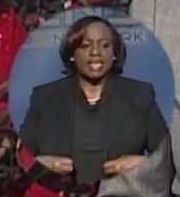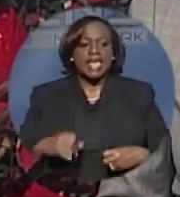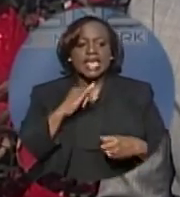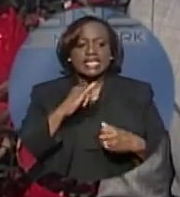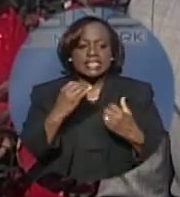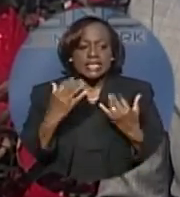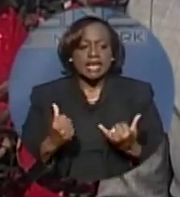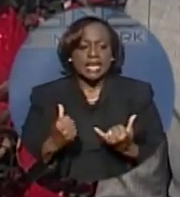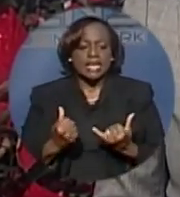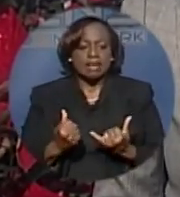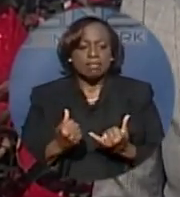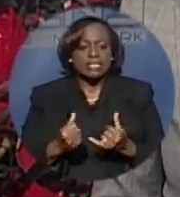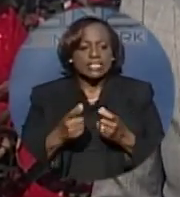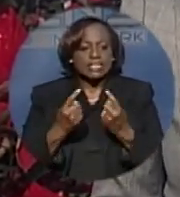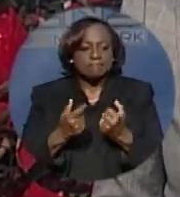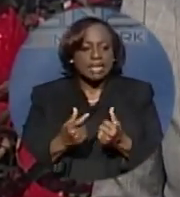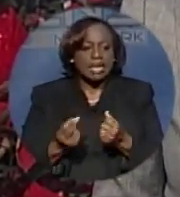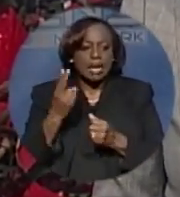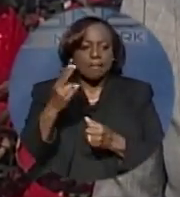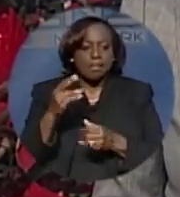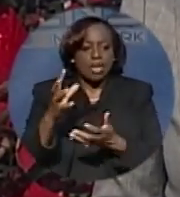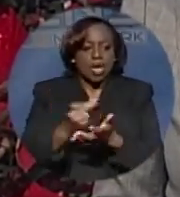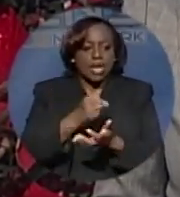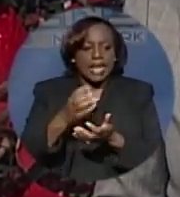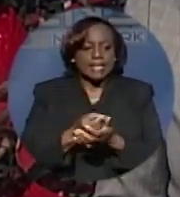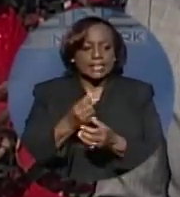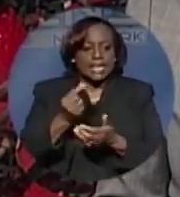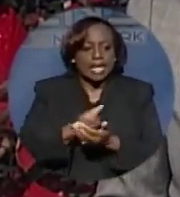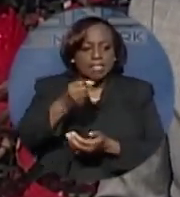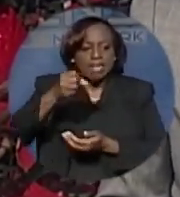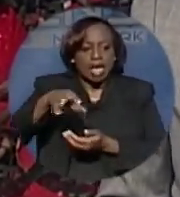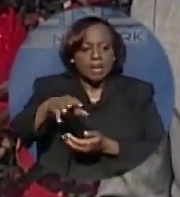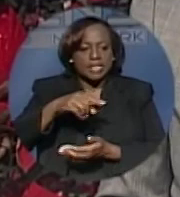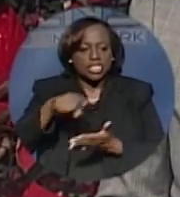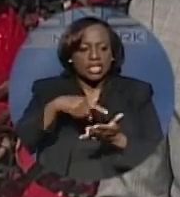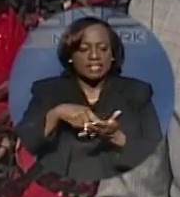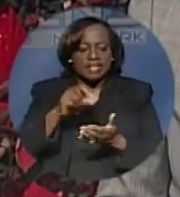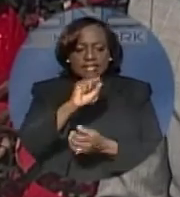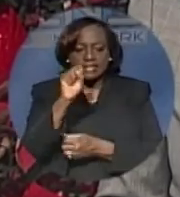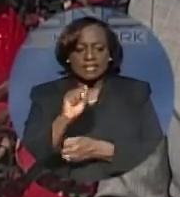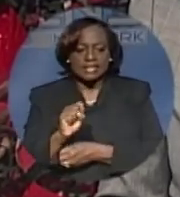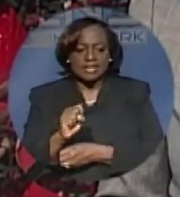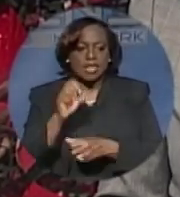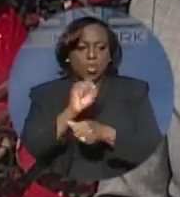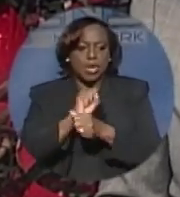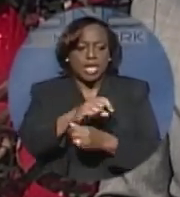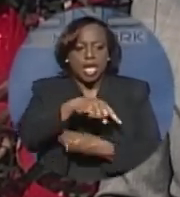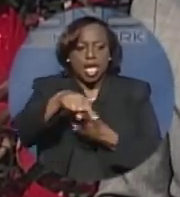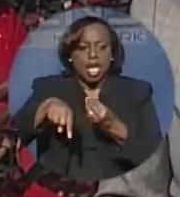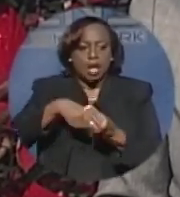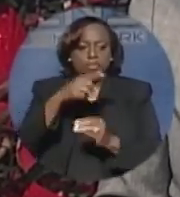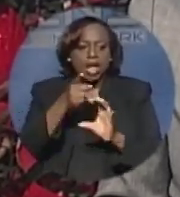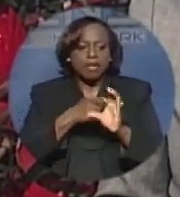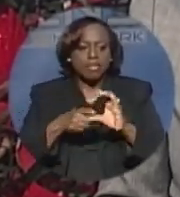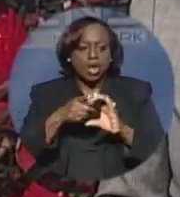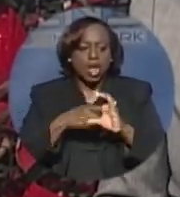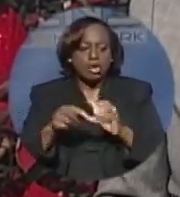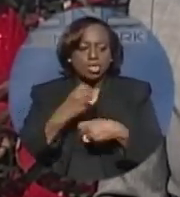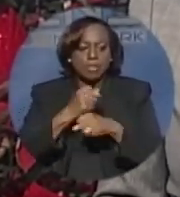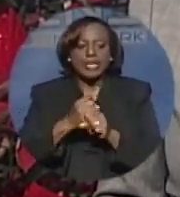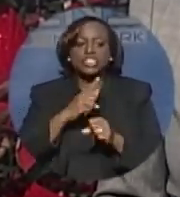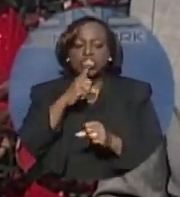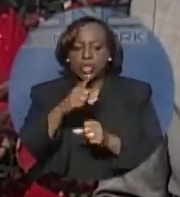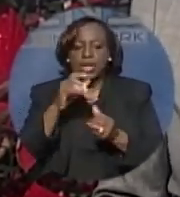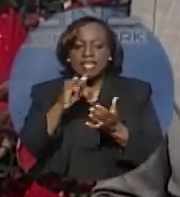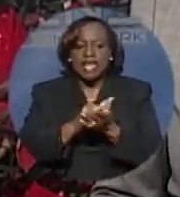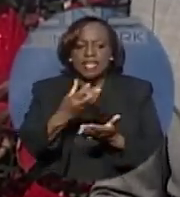collect garbage during this festive season. As Fern Carey reports, employees are working around the clock to ensure that garbage doesn't pile up